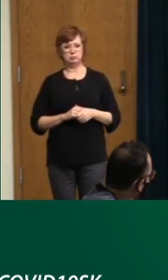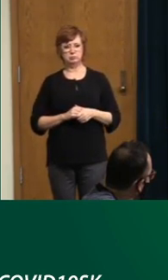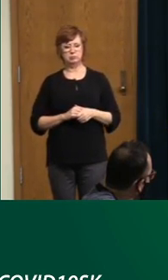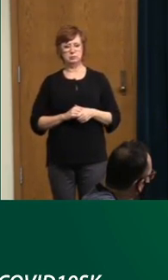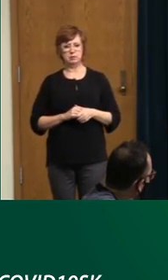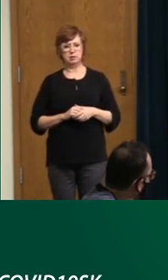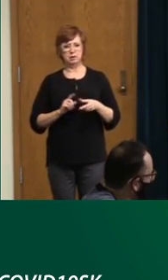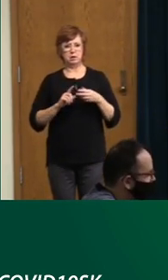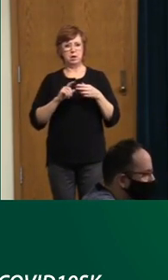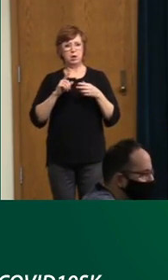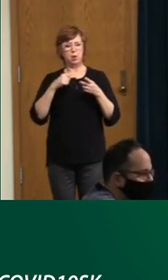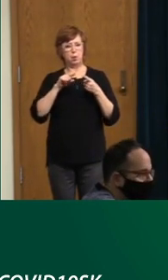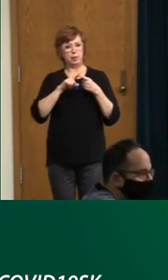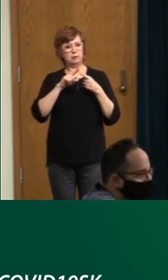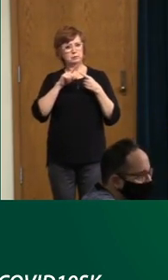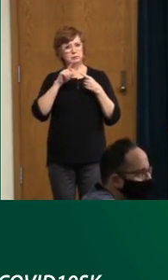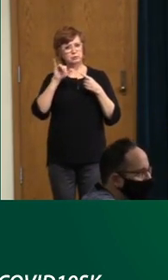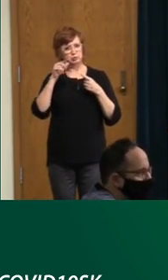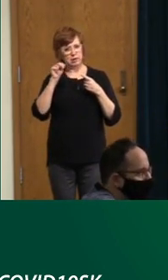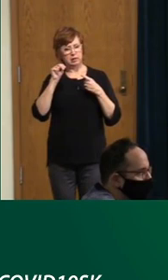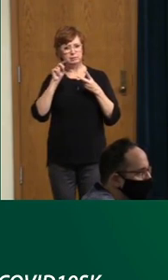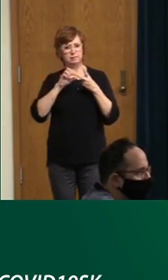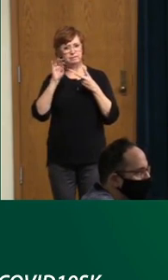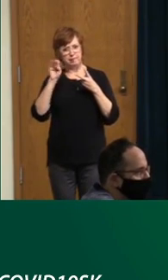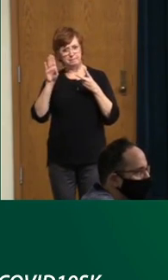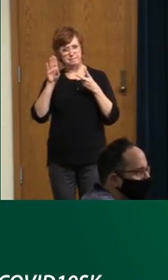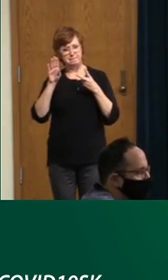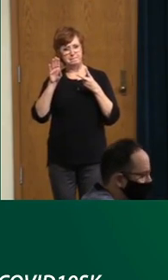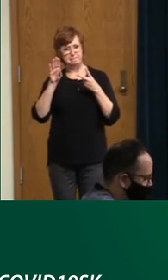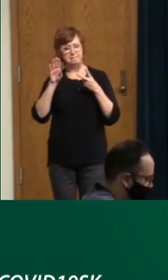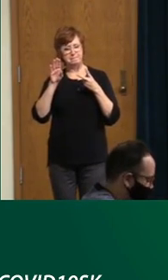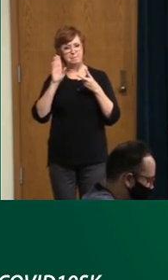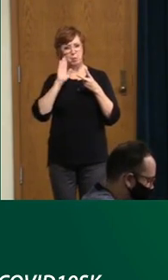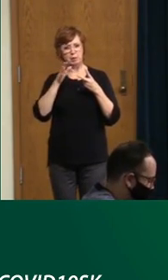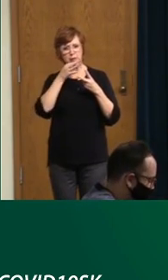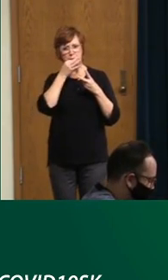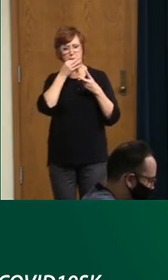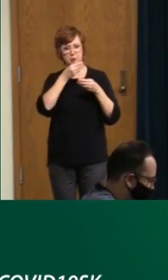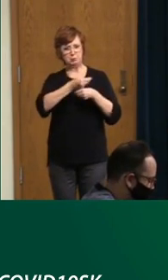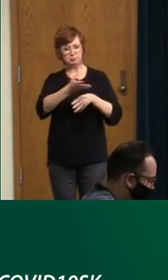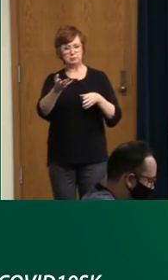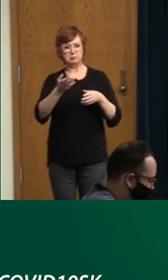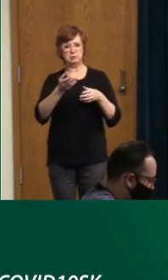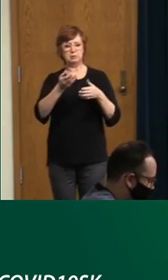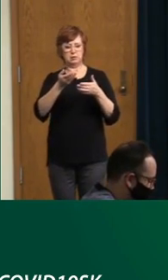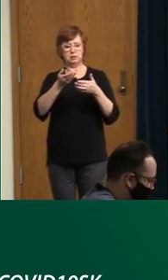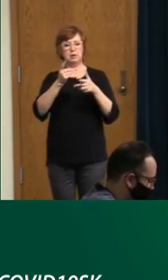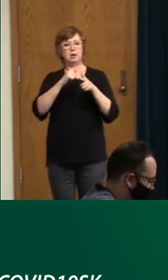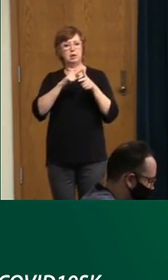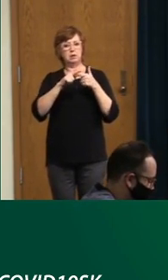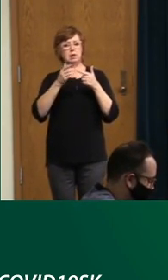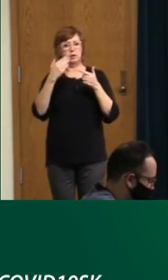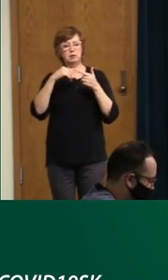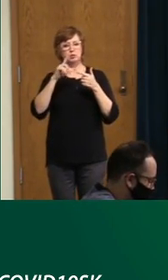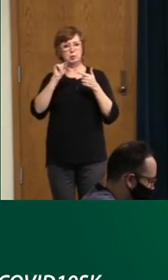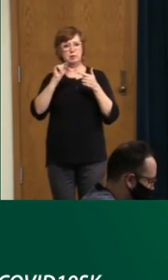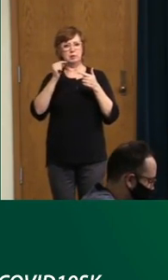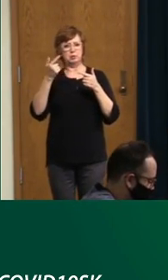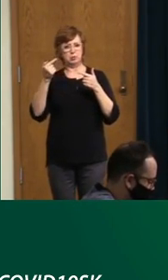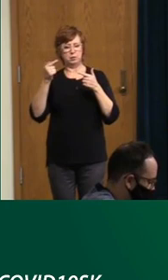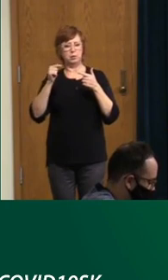starting January, February. But then, the vaccine pipeline will continue throughout next year, throughout